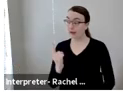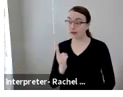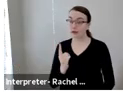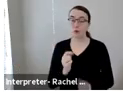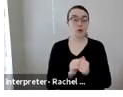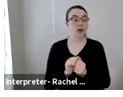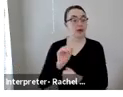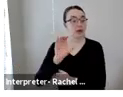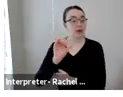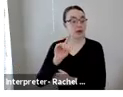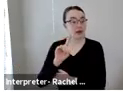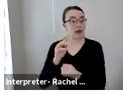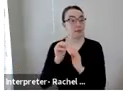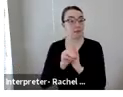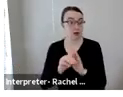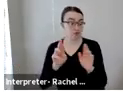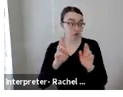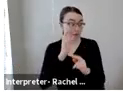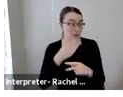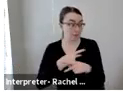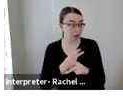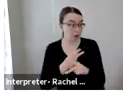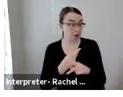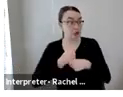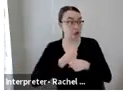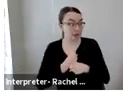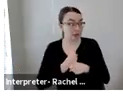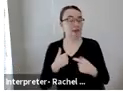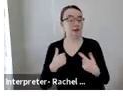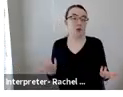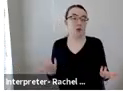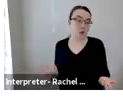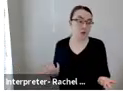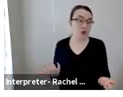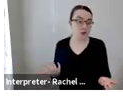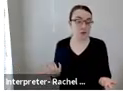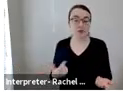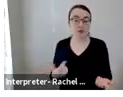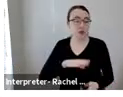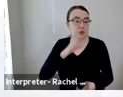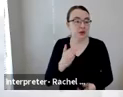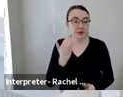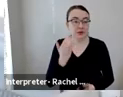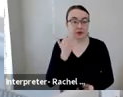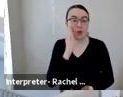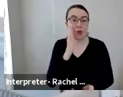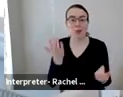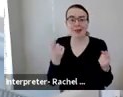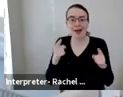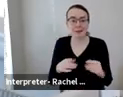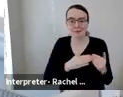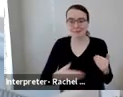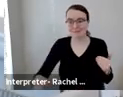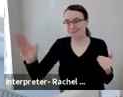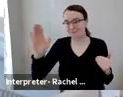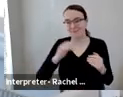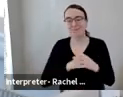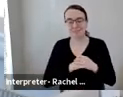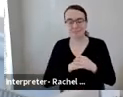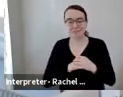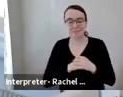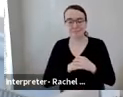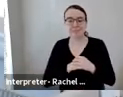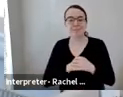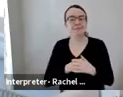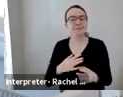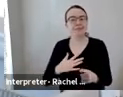model and saying we're going to production. So you don't know what's going to happen in those regards. I like to